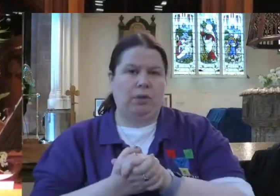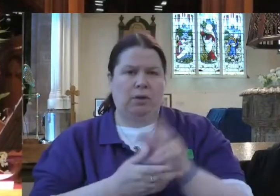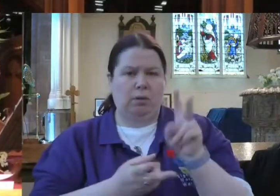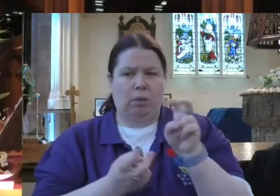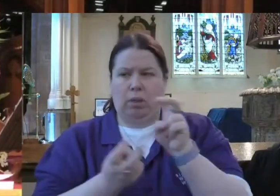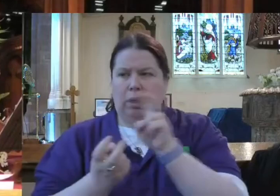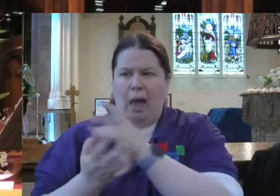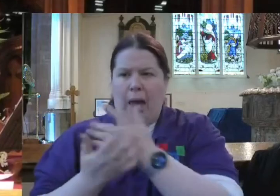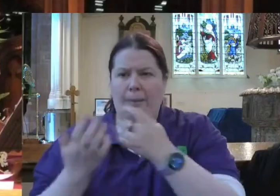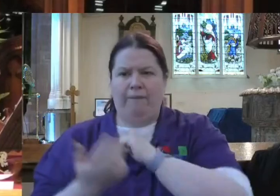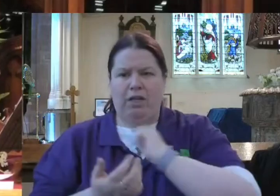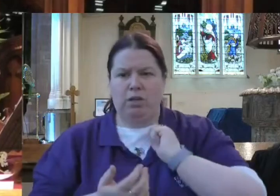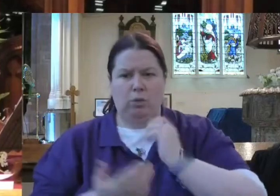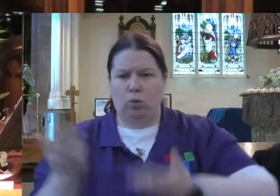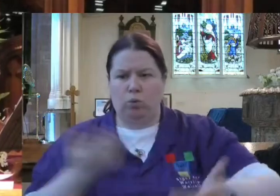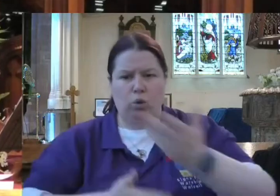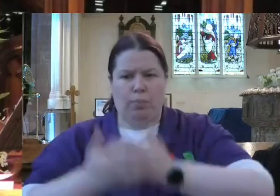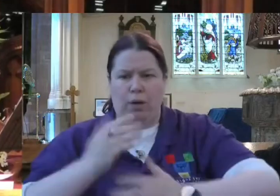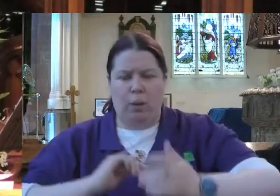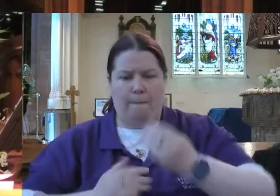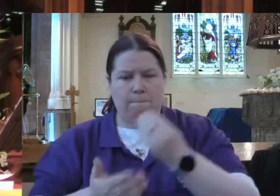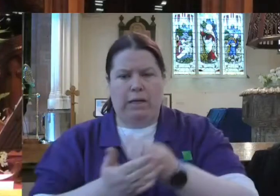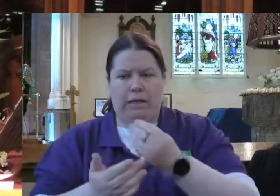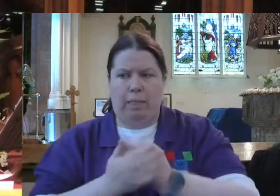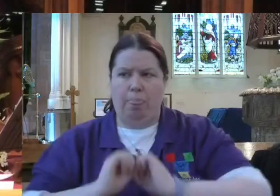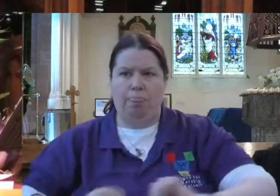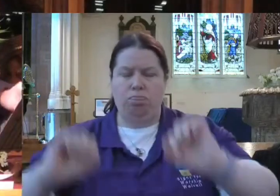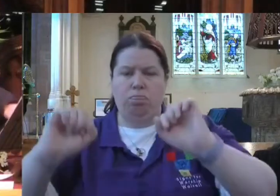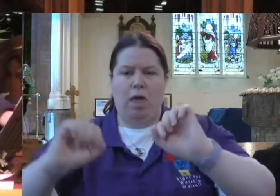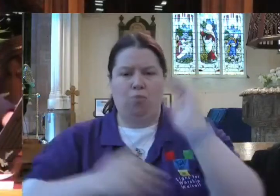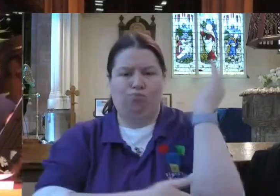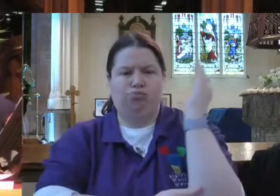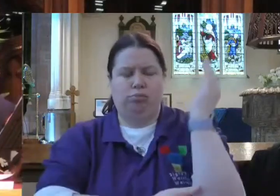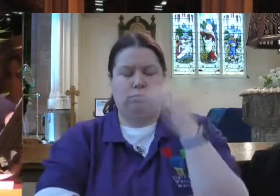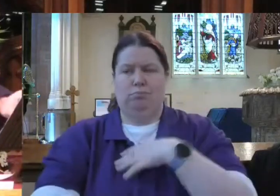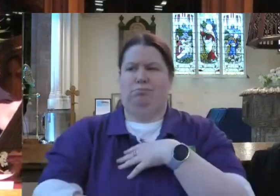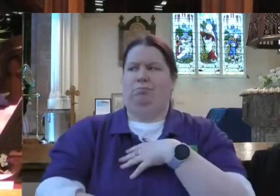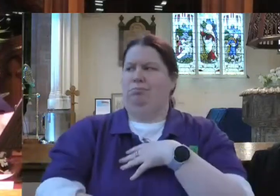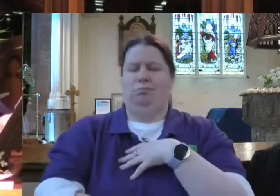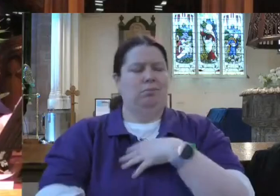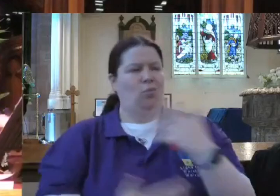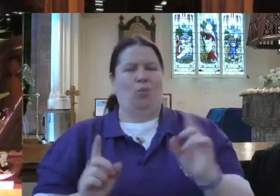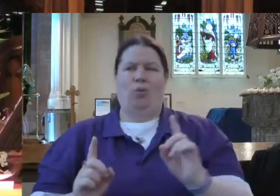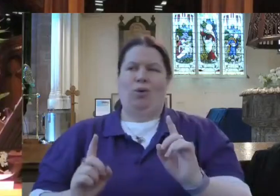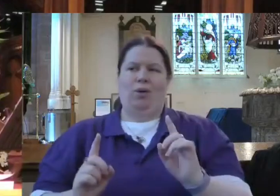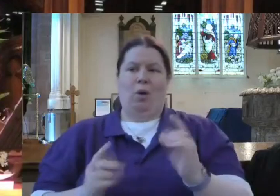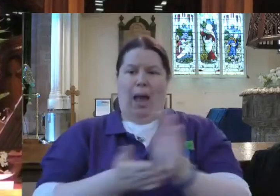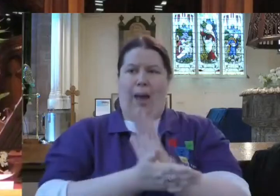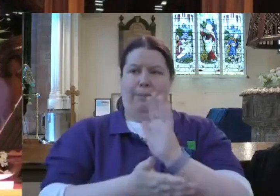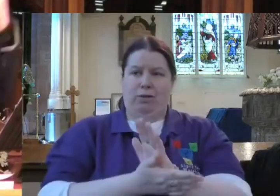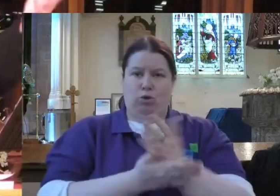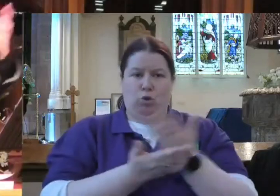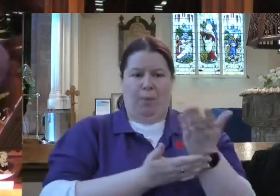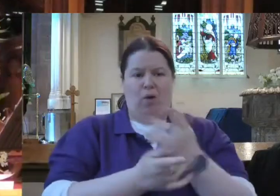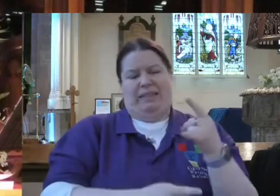many vicars won't talk about money in their sermons. Absolutely horrified. And it seems we're much happier about talking